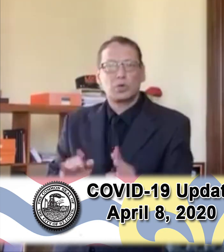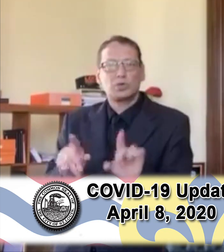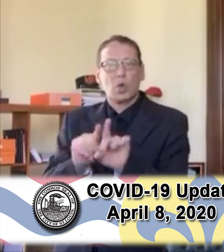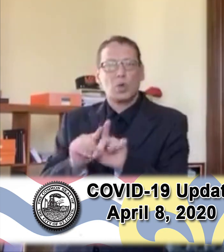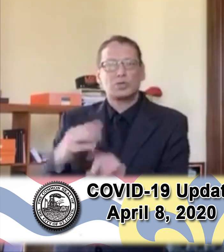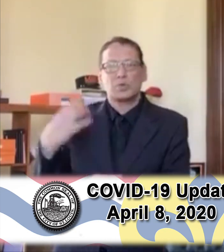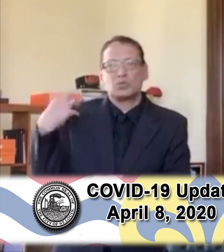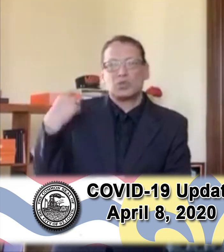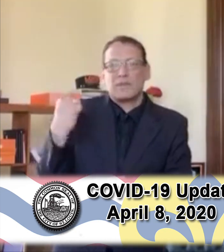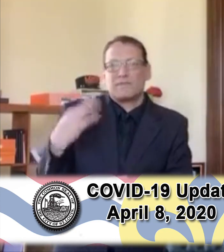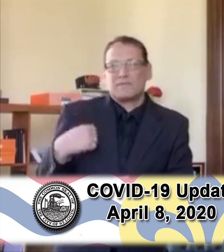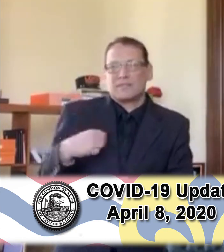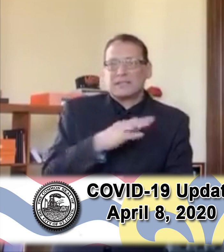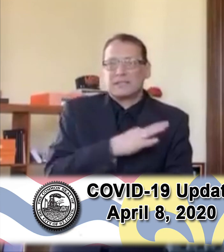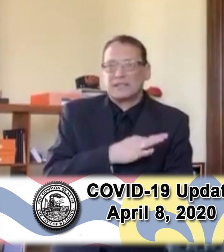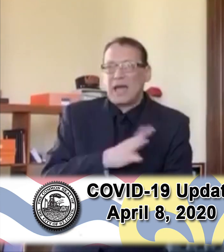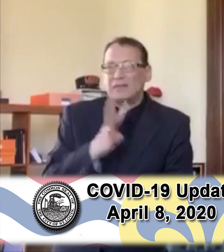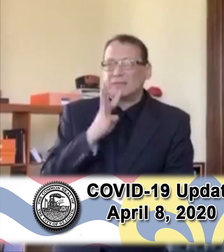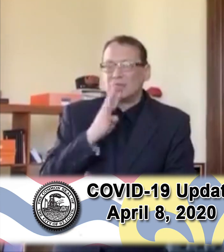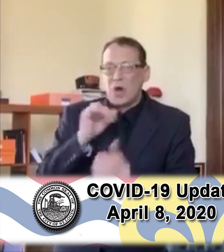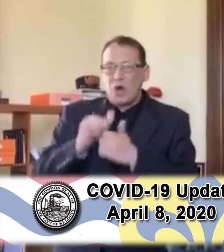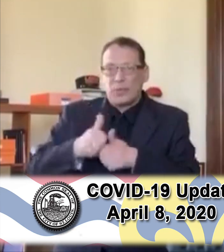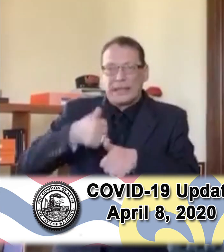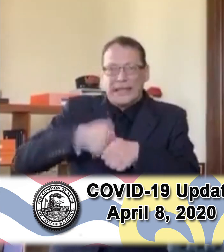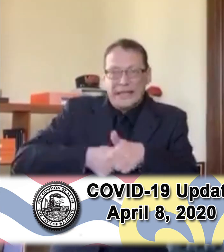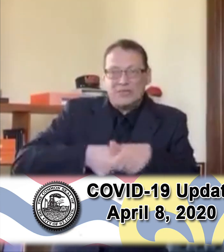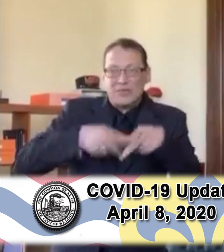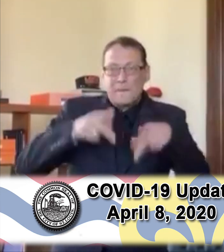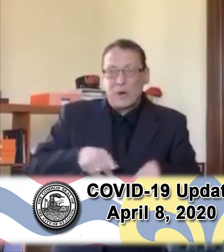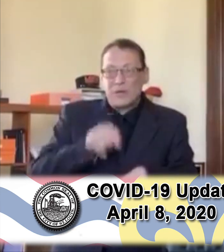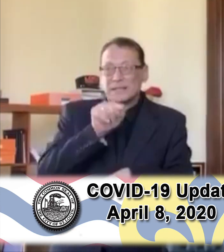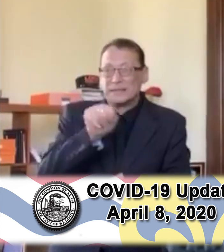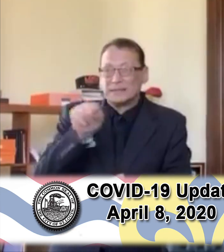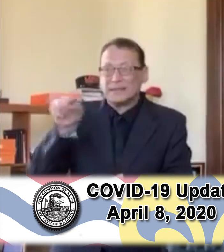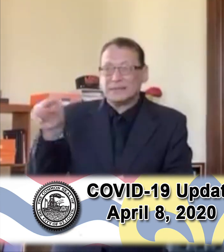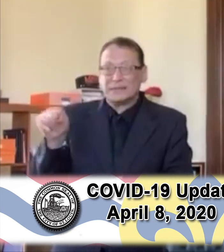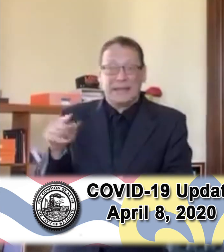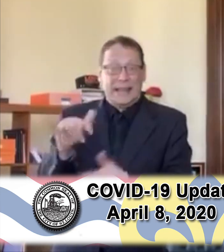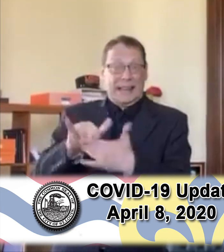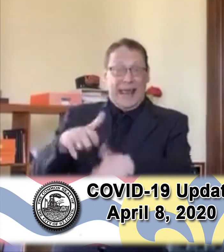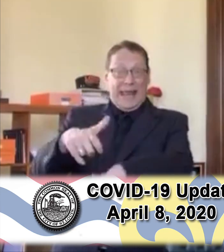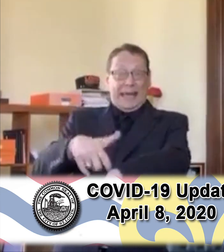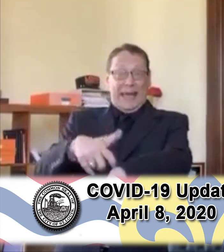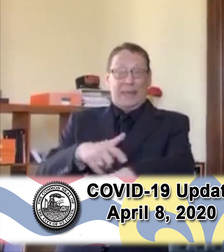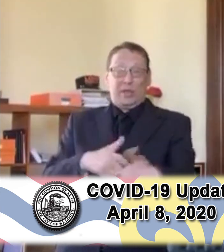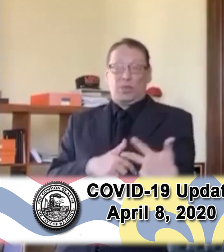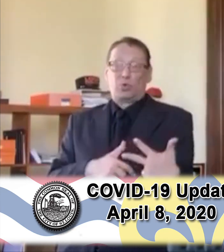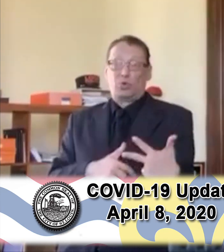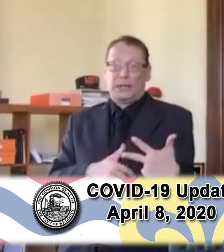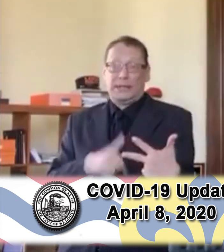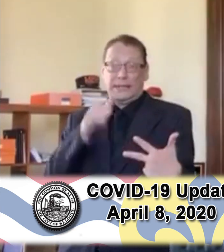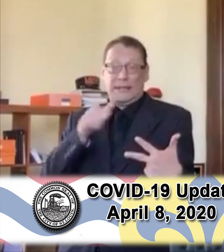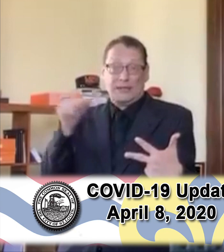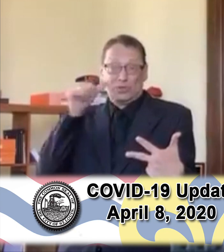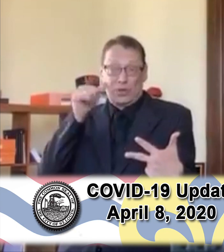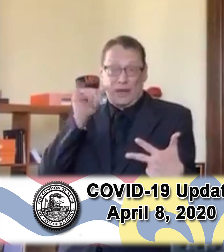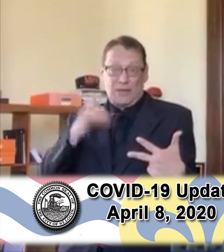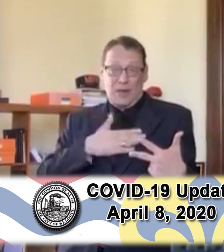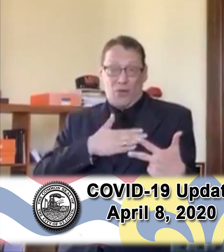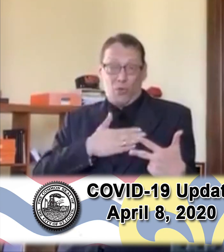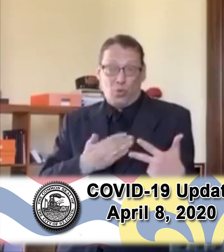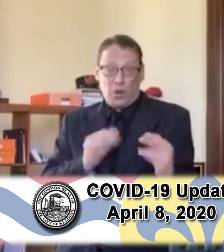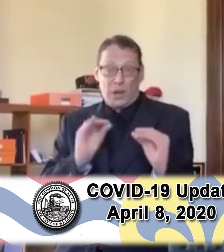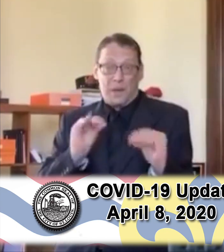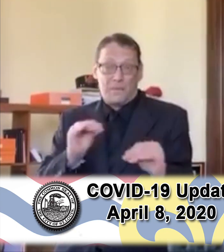staff out to talk to every single person who was there. There were only 3 people yesterday who were willing to be put